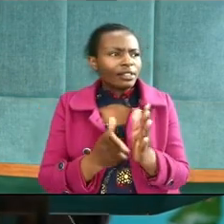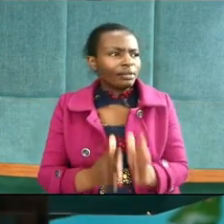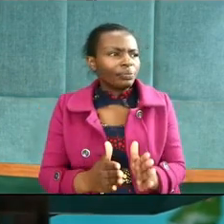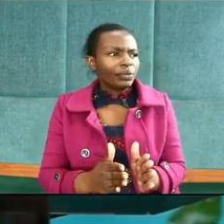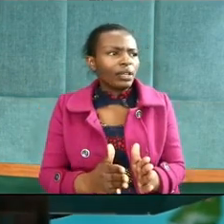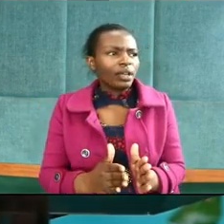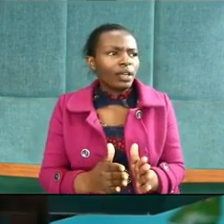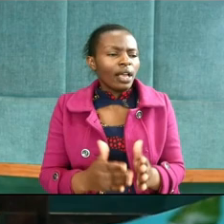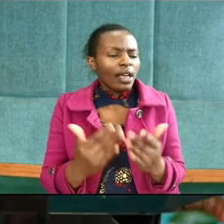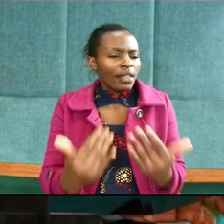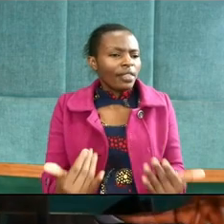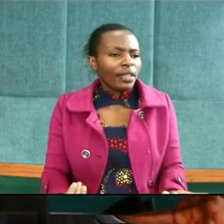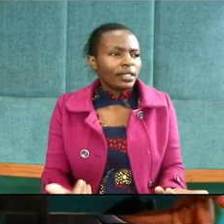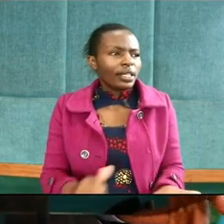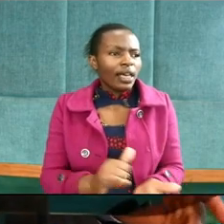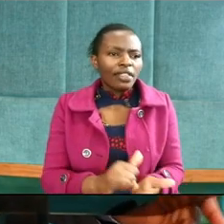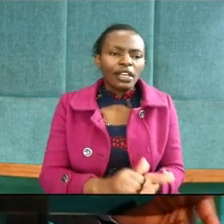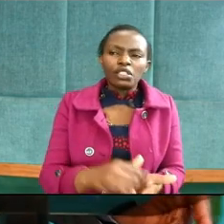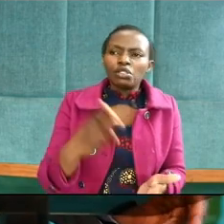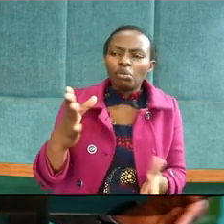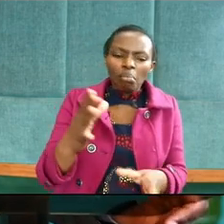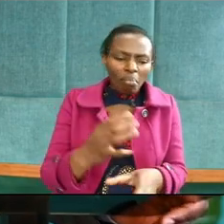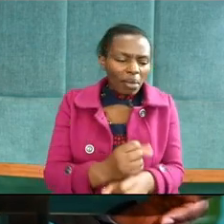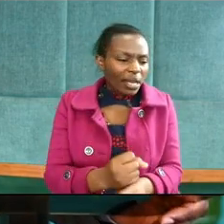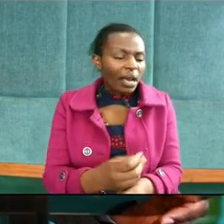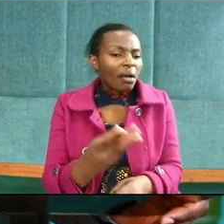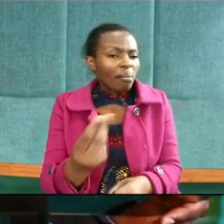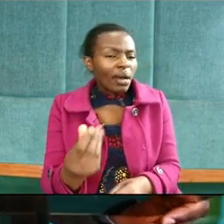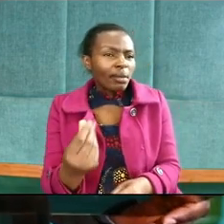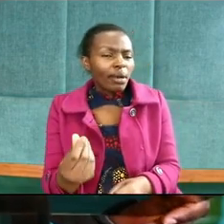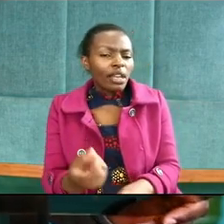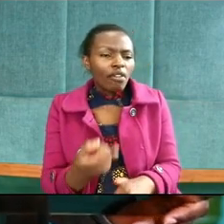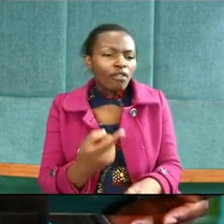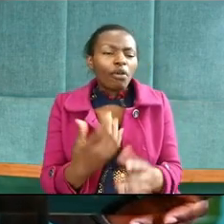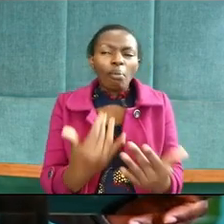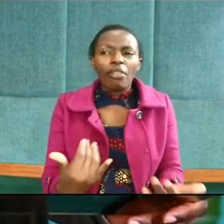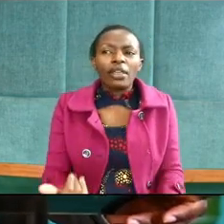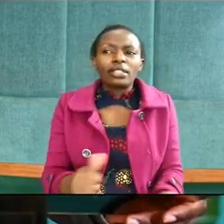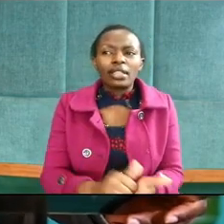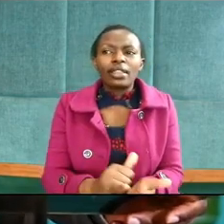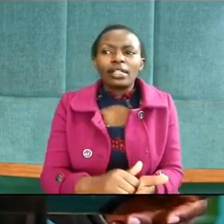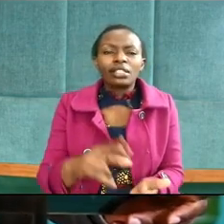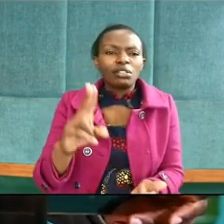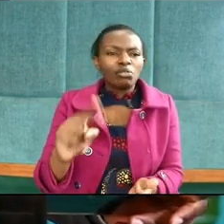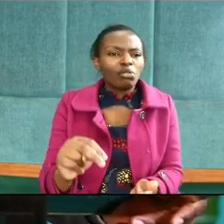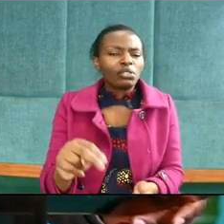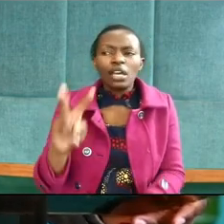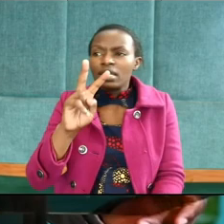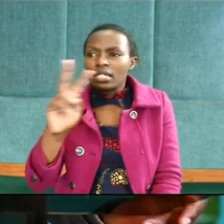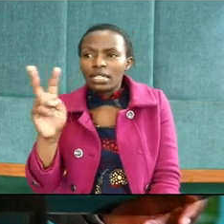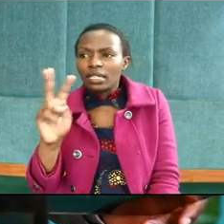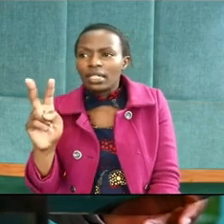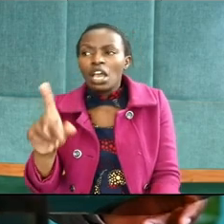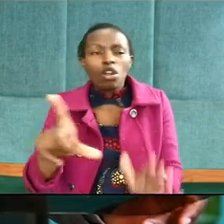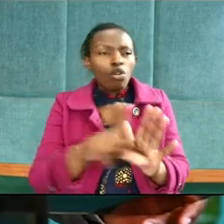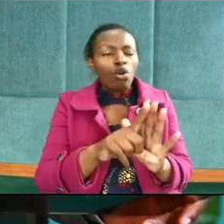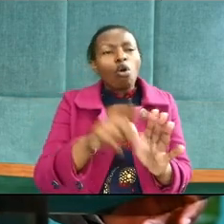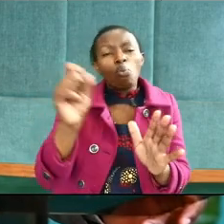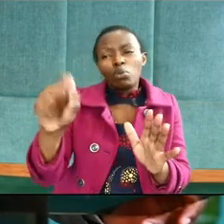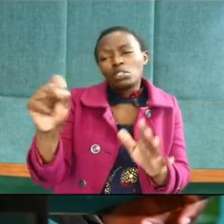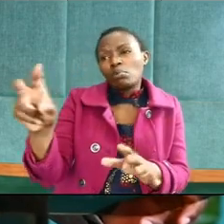money from sources that you cannot be able to validate. It is just a matter of time. The law will face